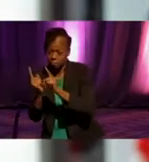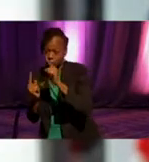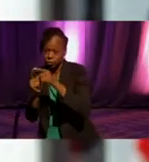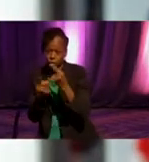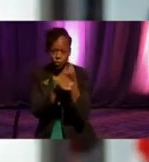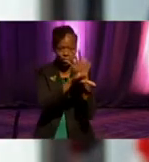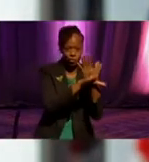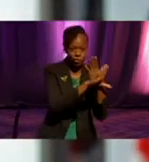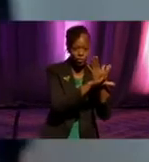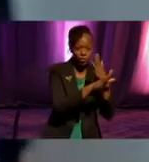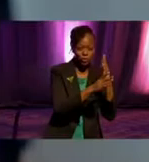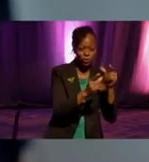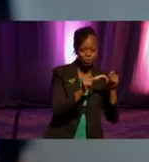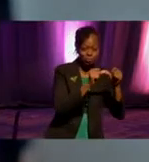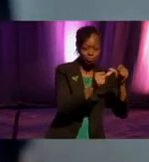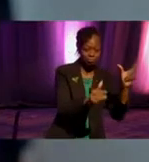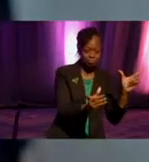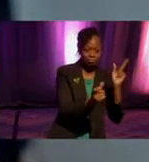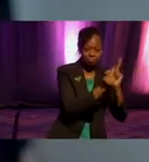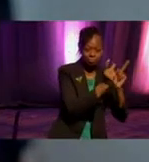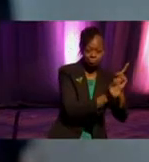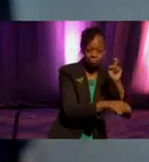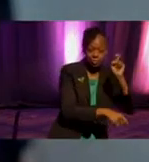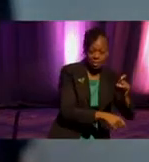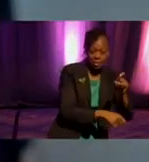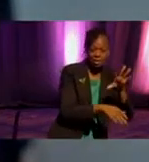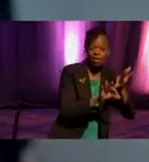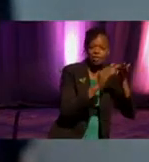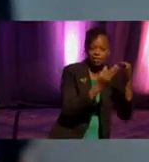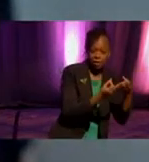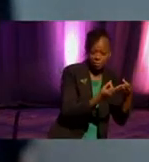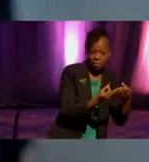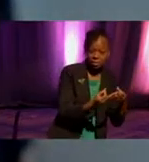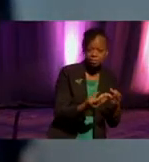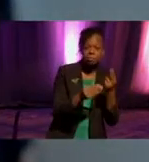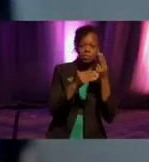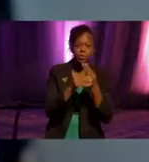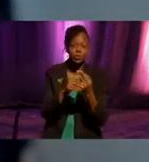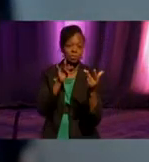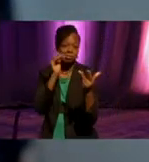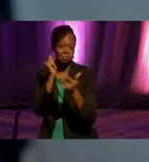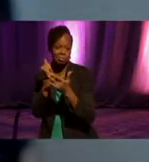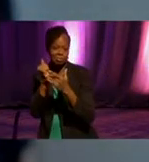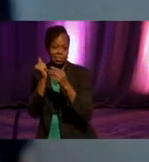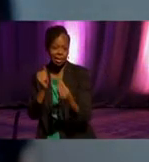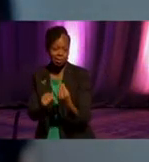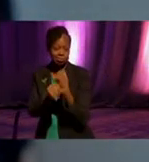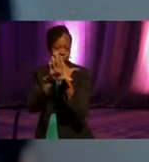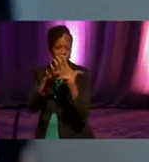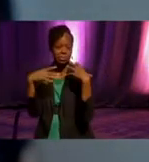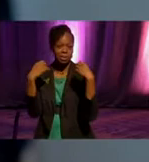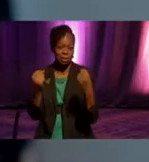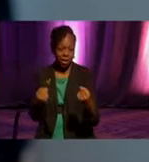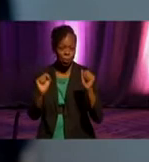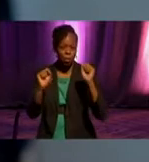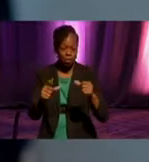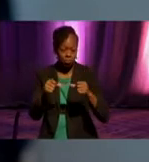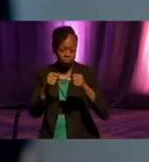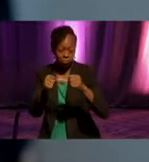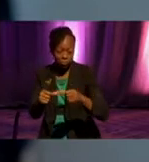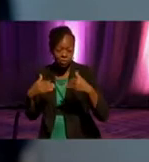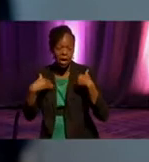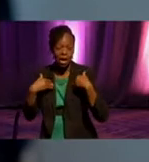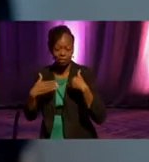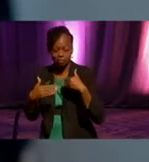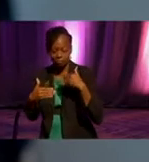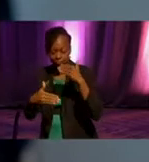families. With the use of technology and telehealth, continuity of these critical services was maintained. Consistent with the